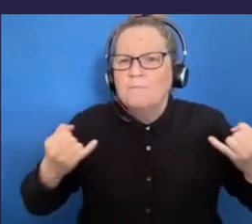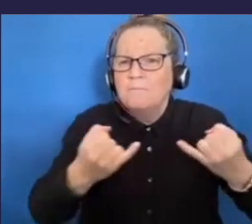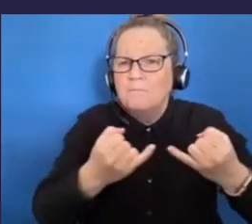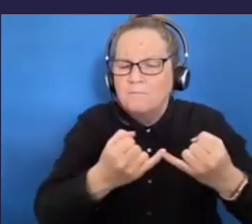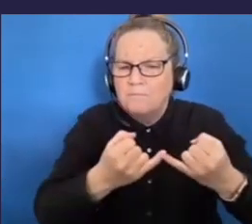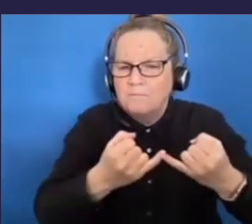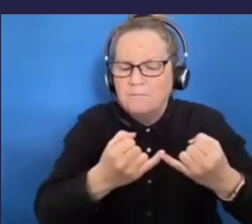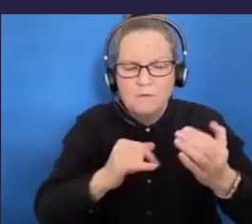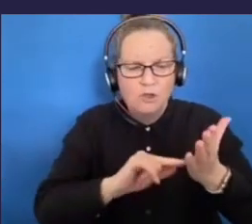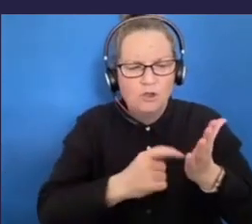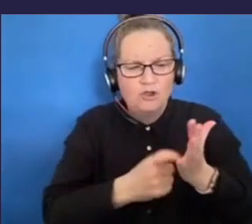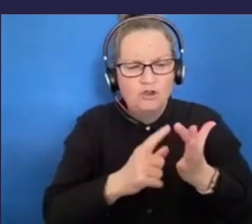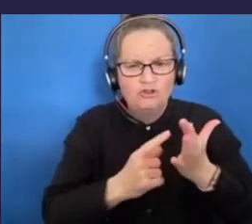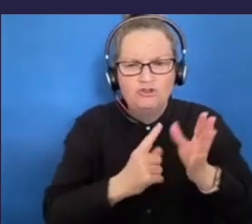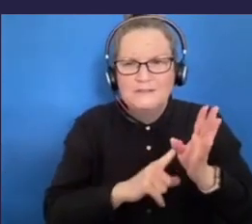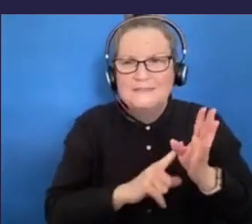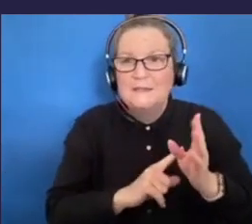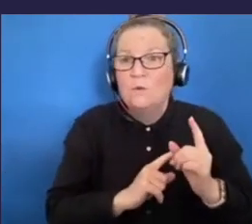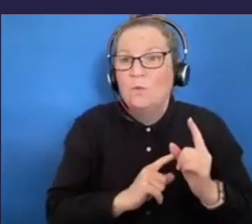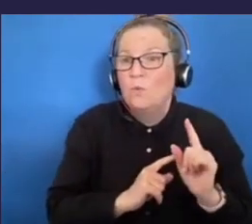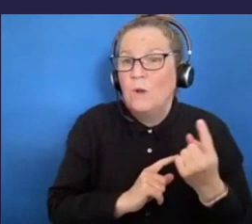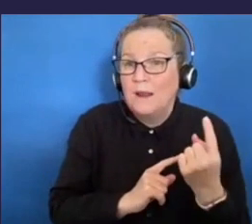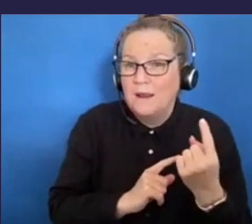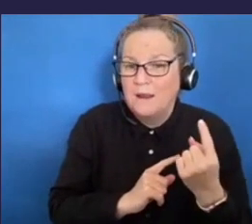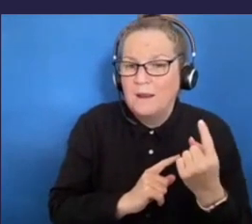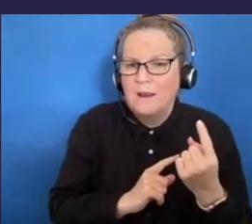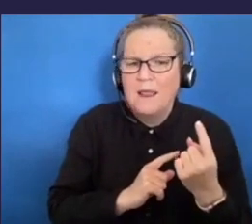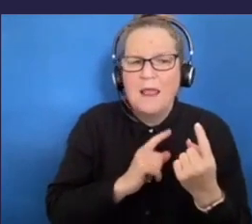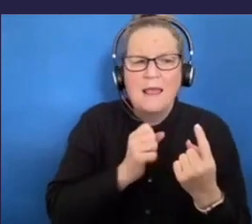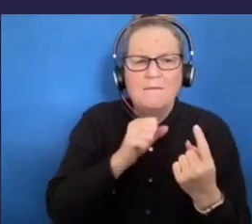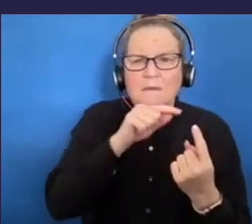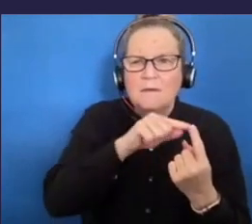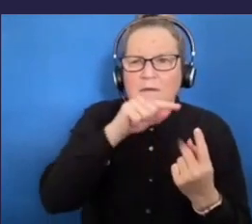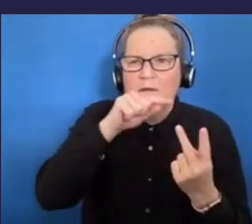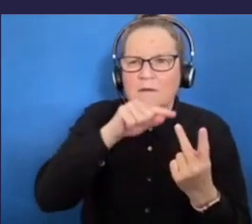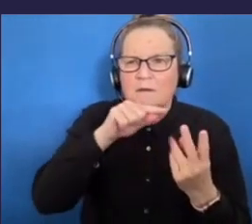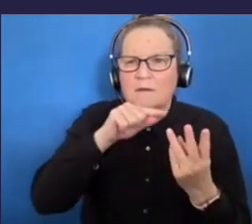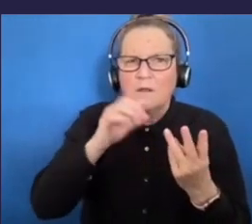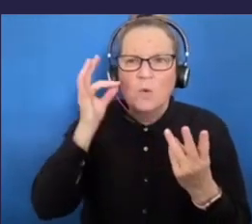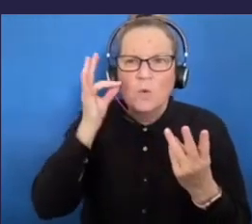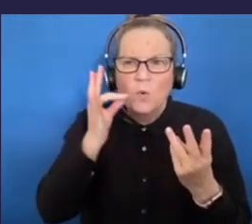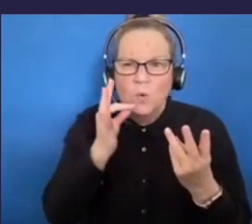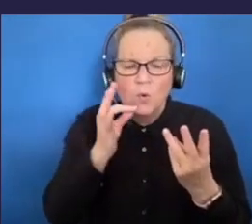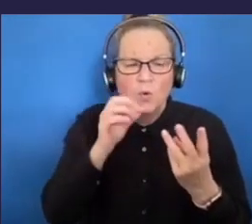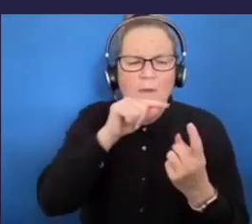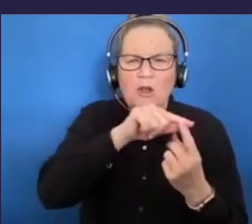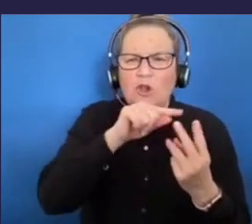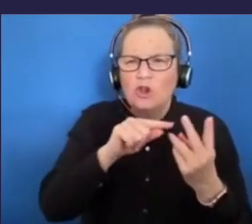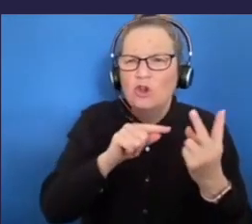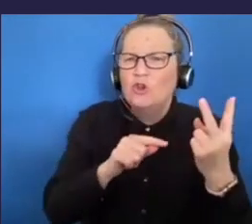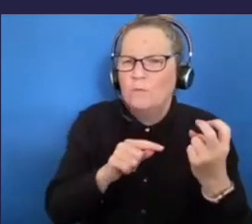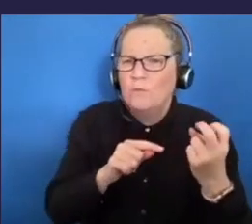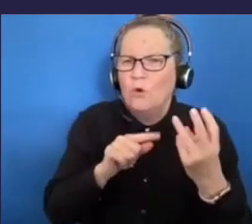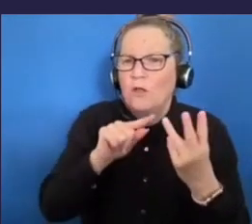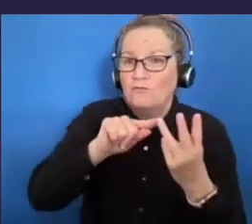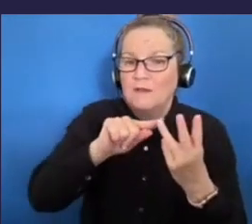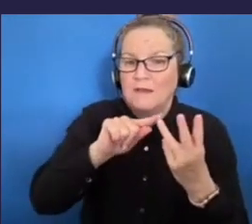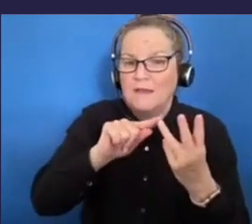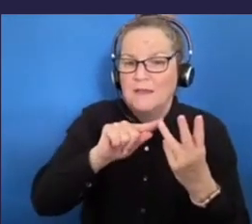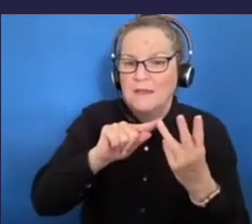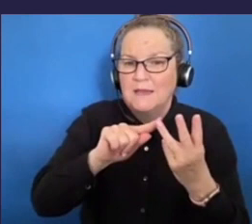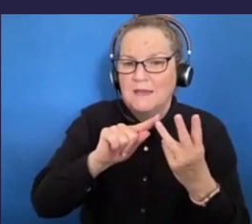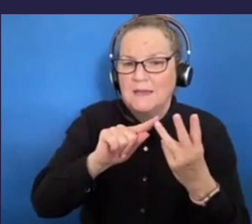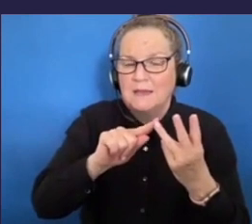homeland of the Dene, the Anishinaabe, and Sioux peoples, and it is also the homeland of the